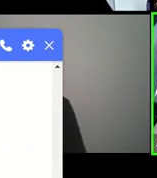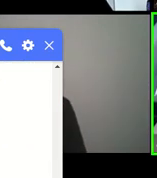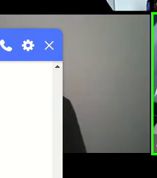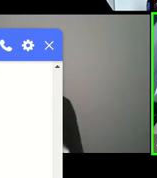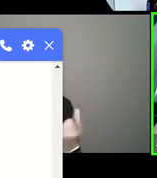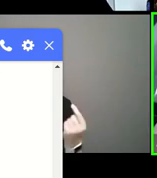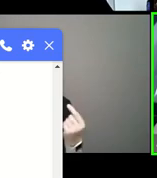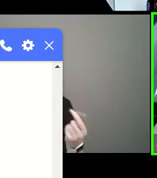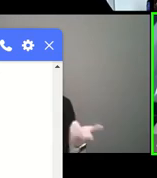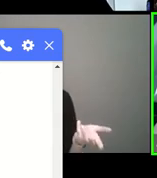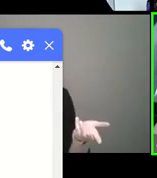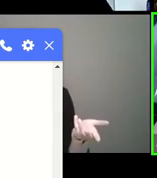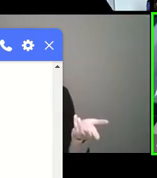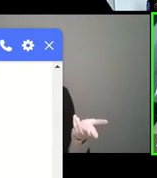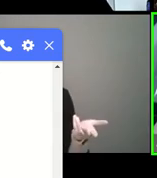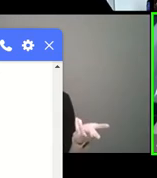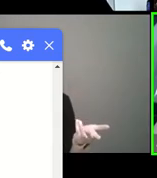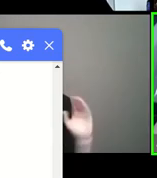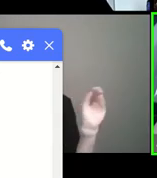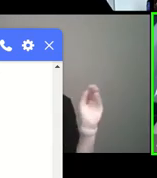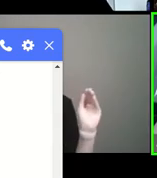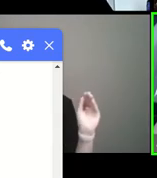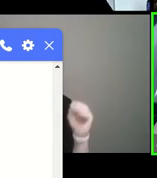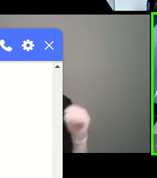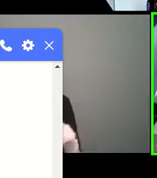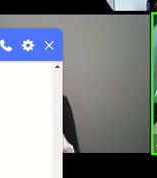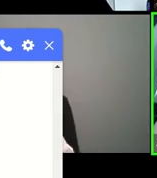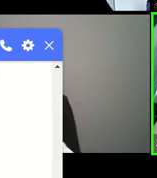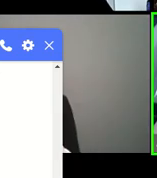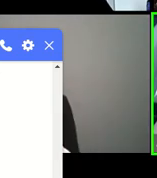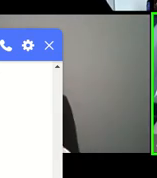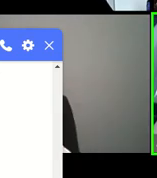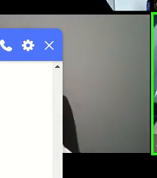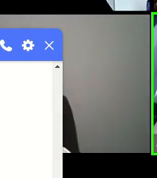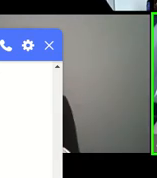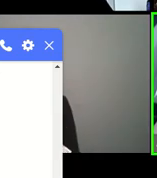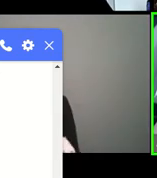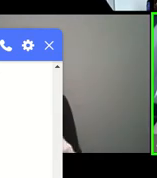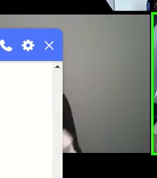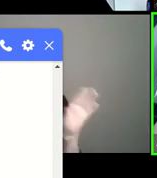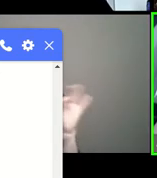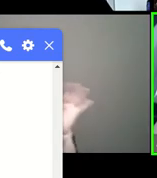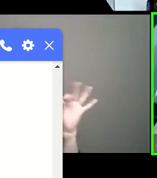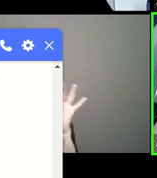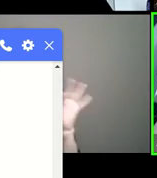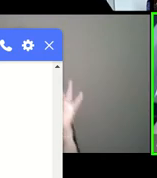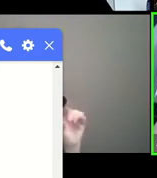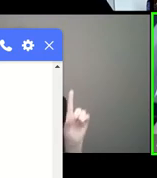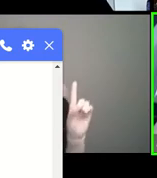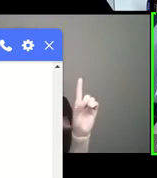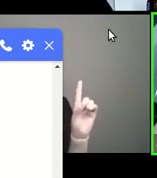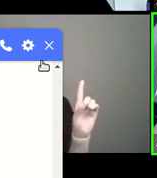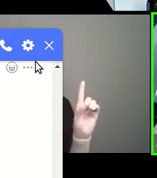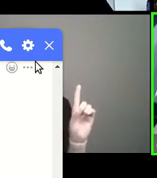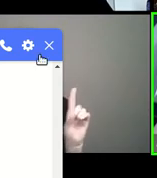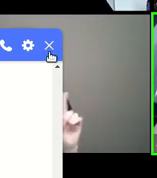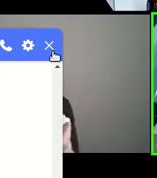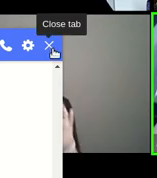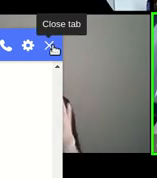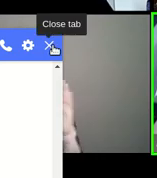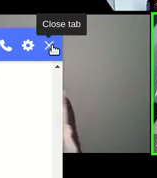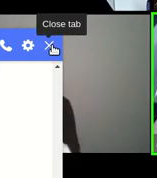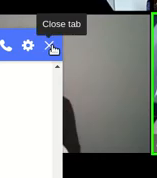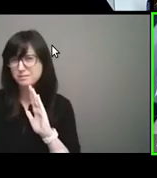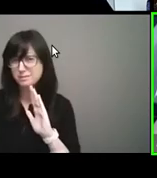situations. And there was even a cop that made really derogatory comments about that woman that was murdered.